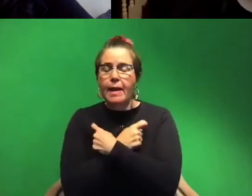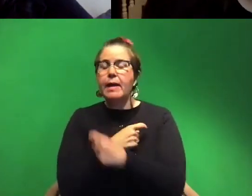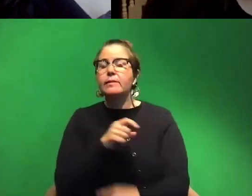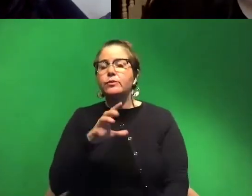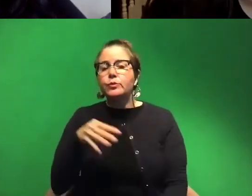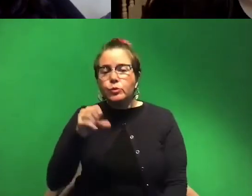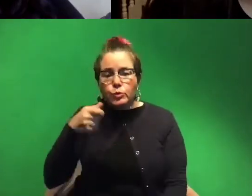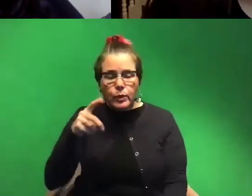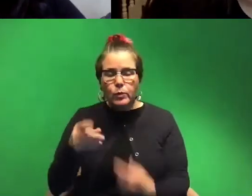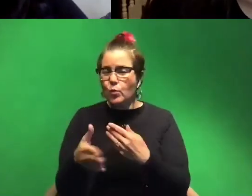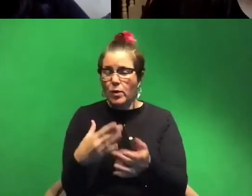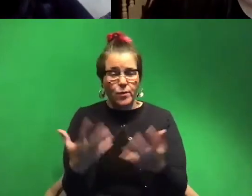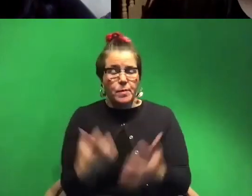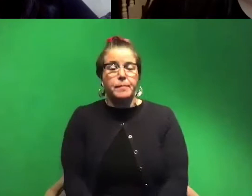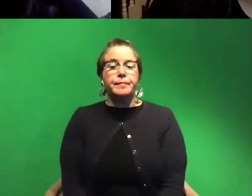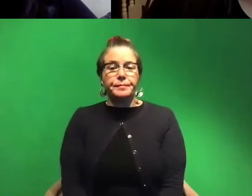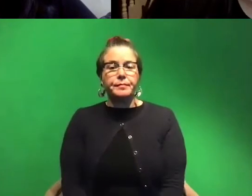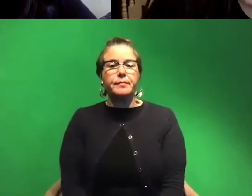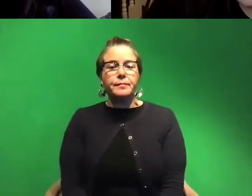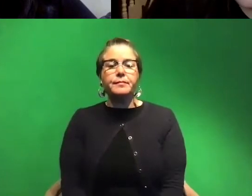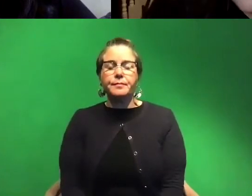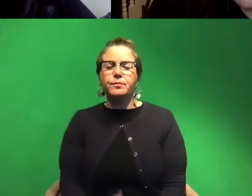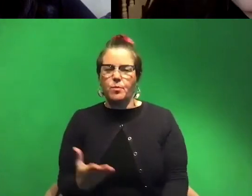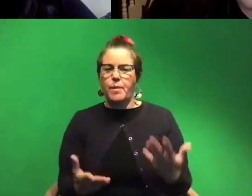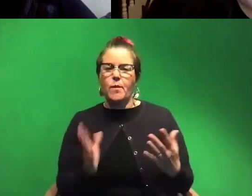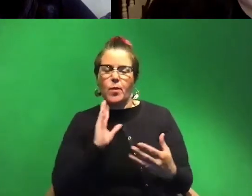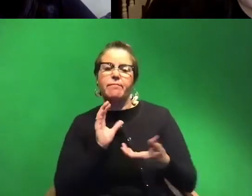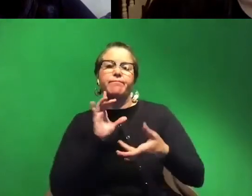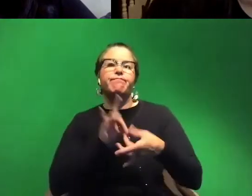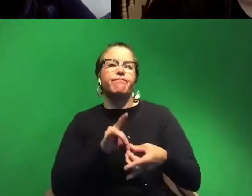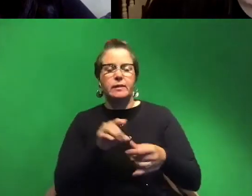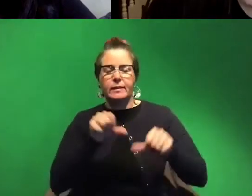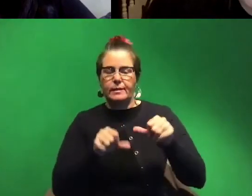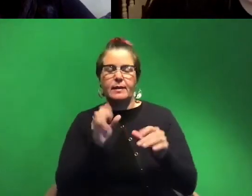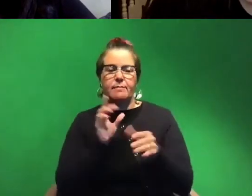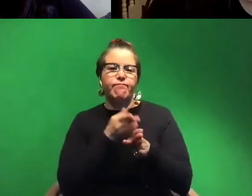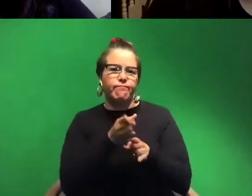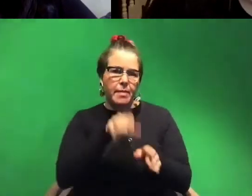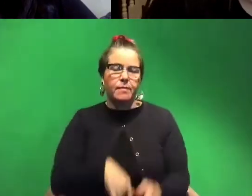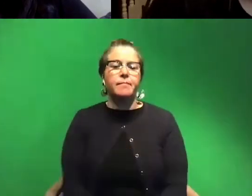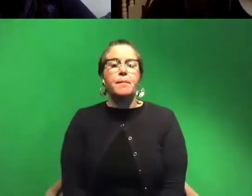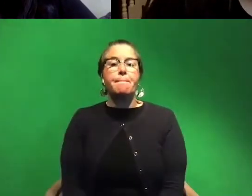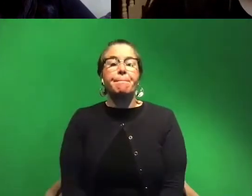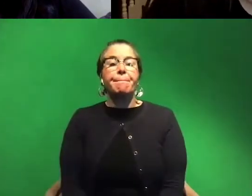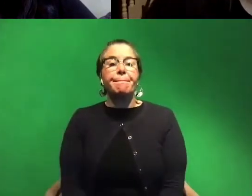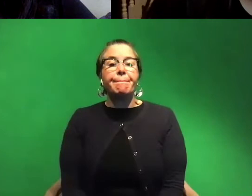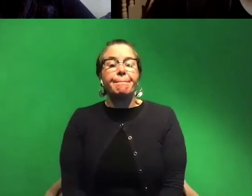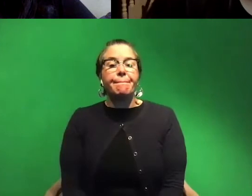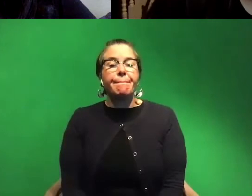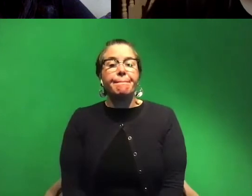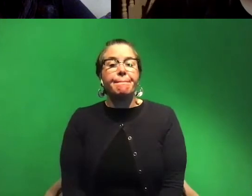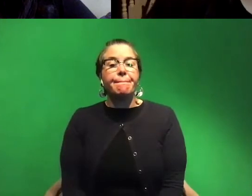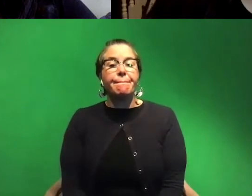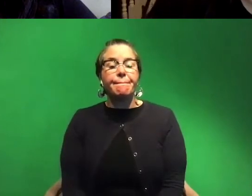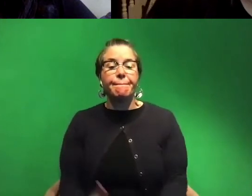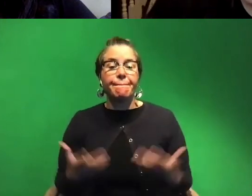whatever you want, and we probably have a scientist that studies that thing. That is all the